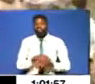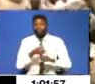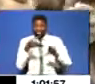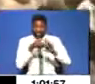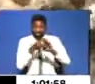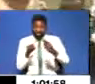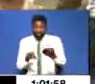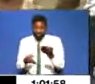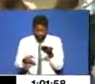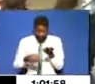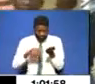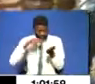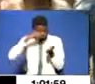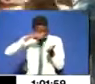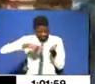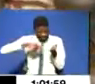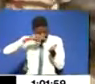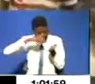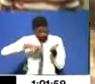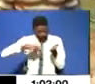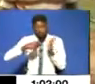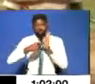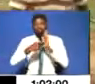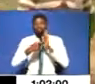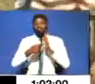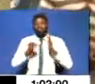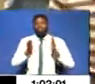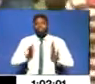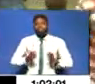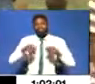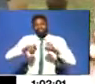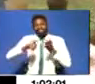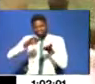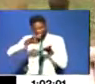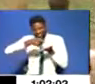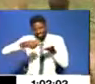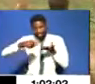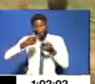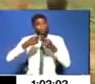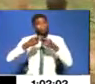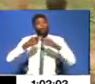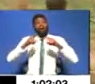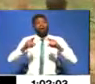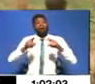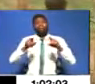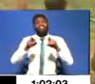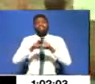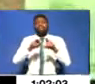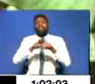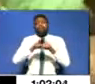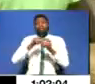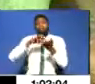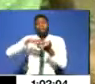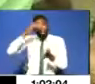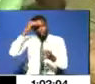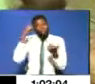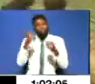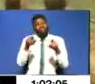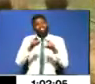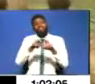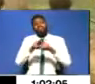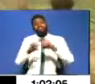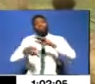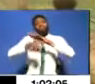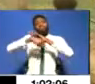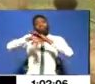Maandishi yenyewe inaonyesha tu ni mtu mwenye haja soma vile. Ameandika tu ni kama mtoto wa lower primary. Kaangalia